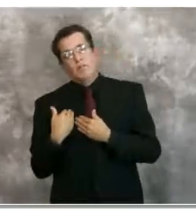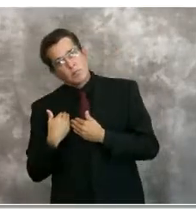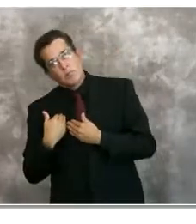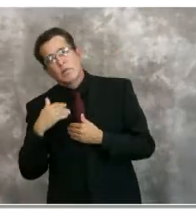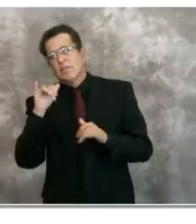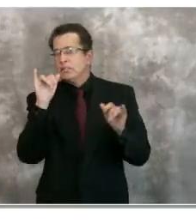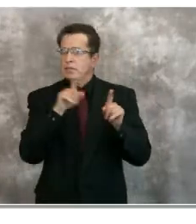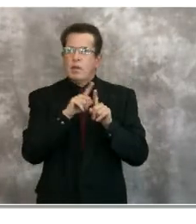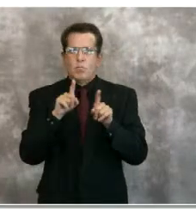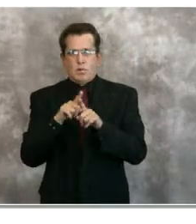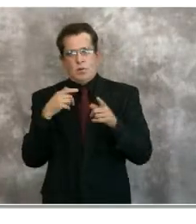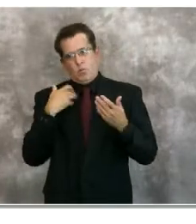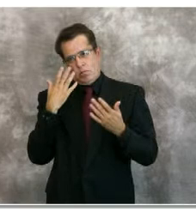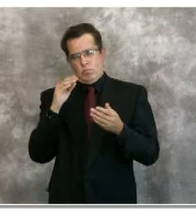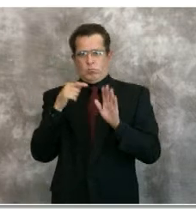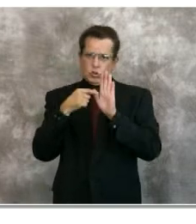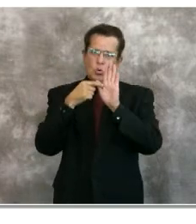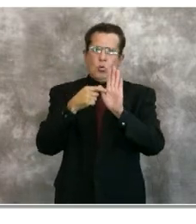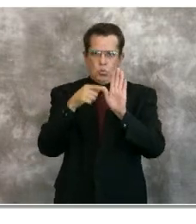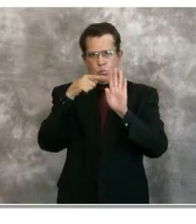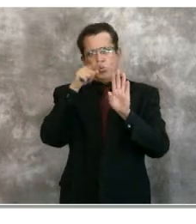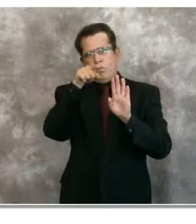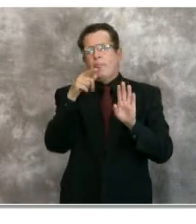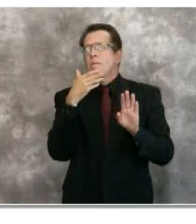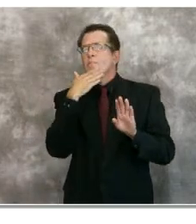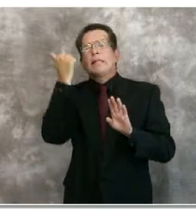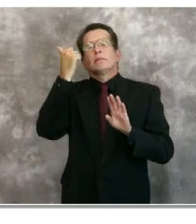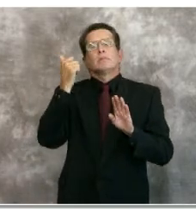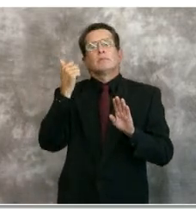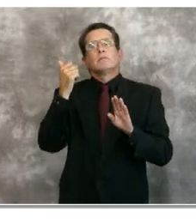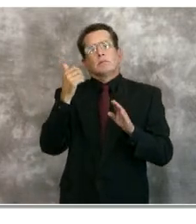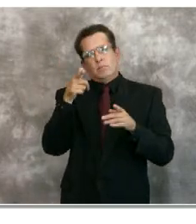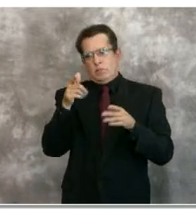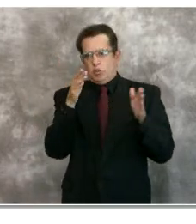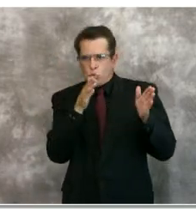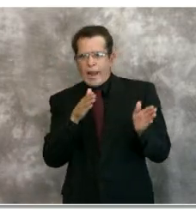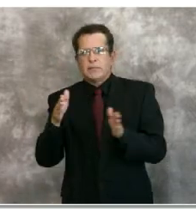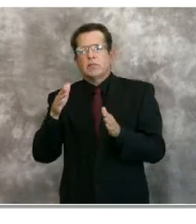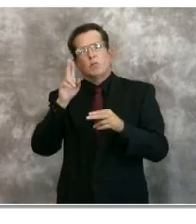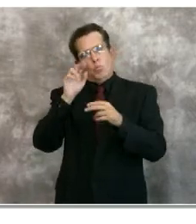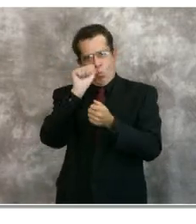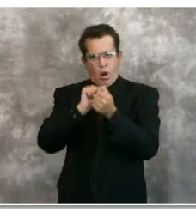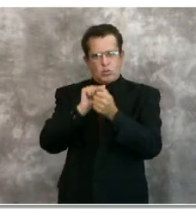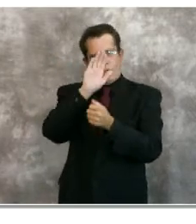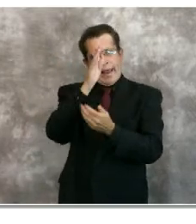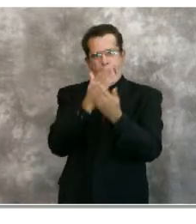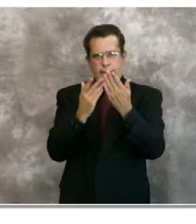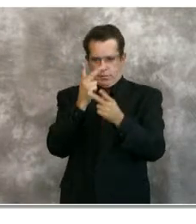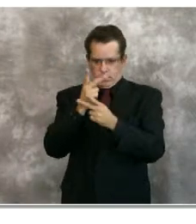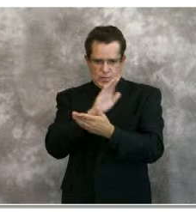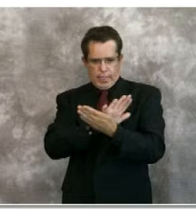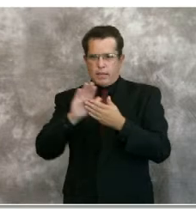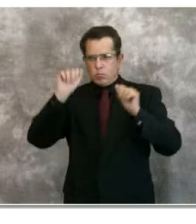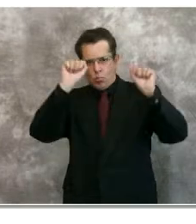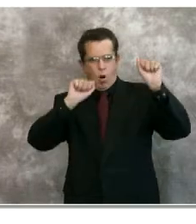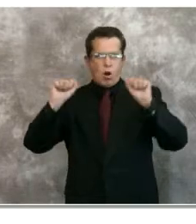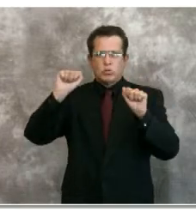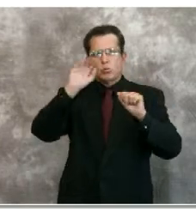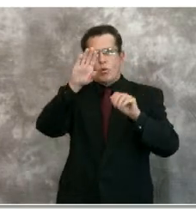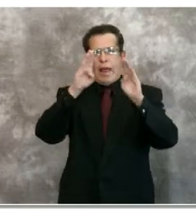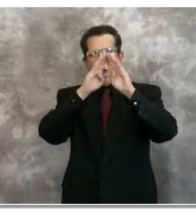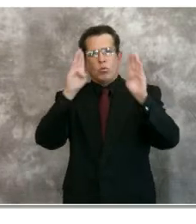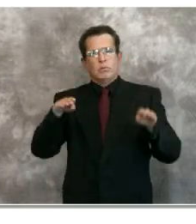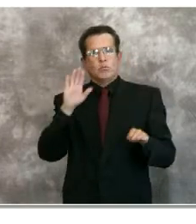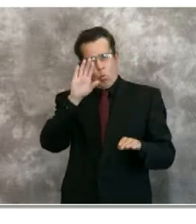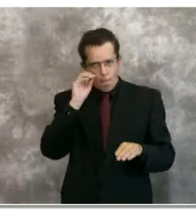we continuously want to emphasize these best practice strategies: washing your hands and maintaining good sanitation